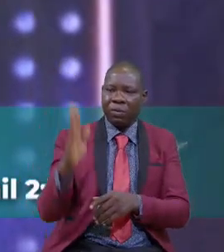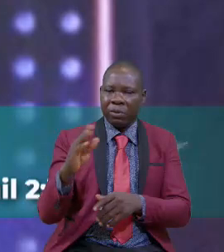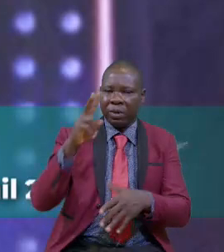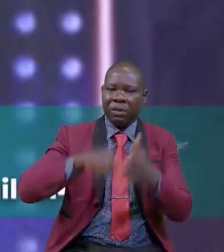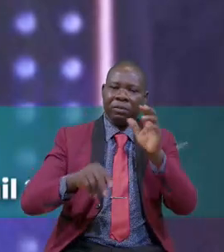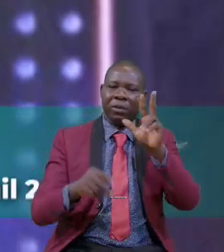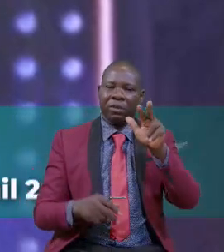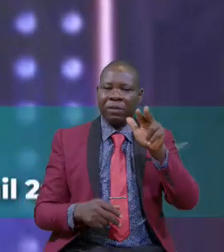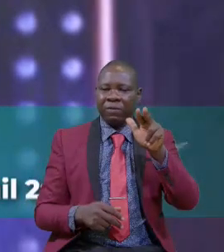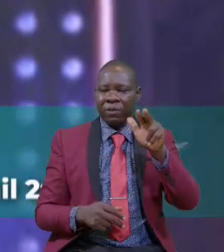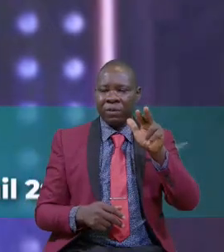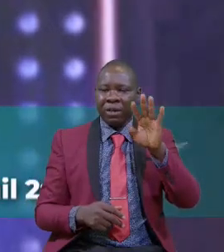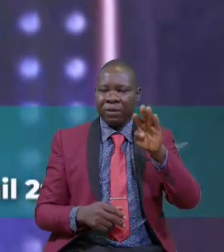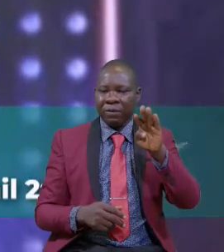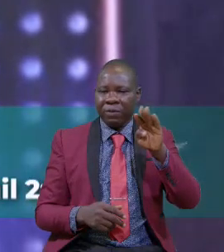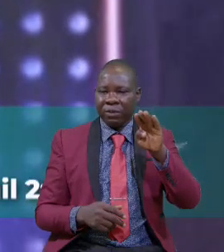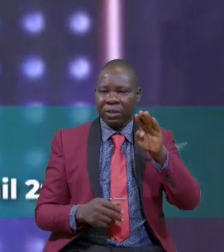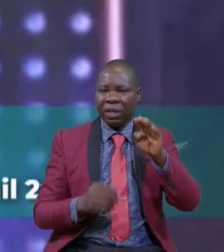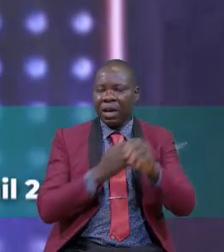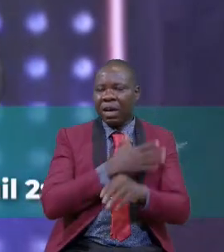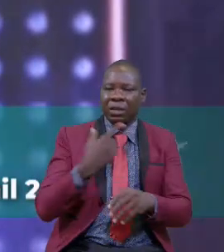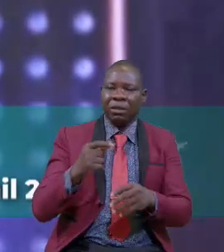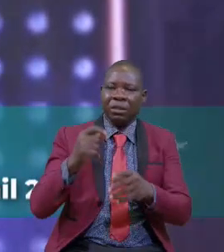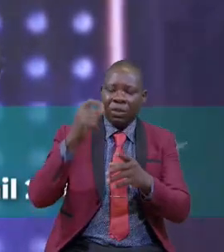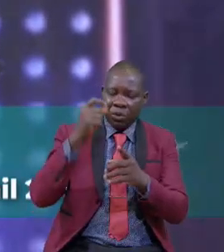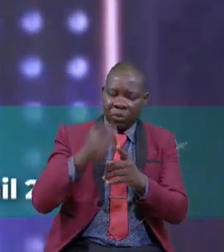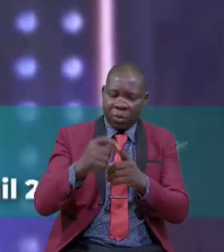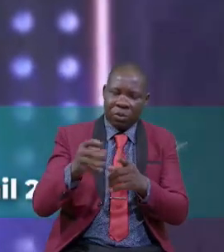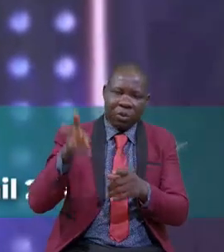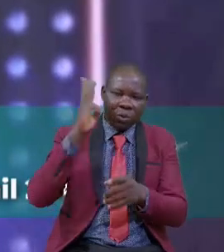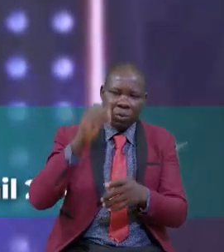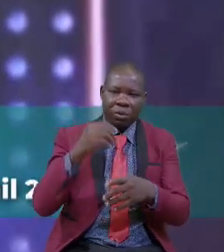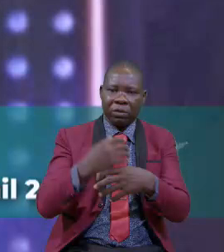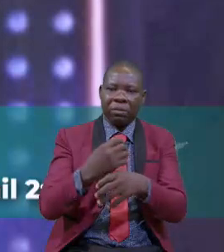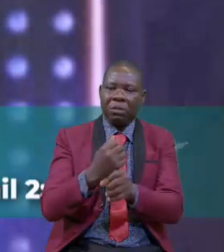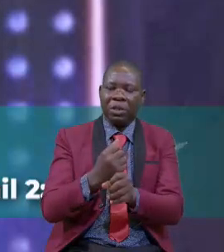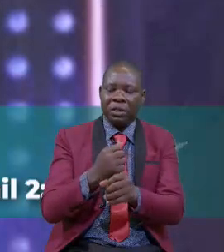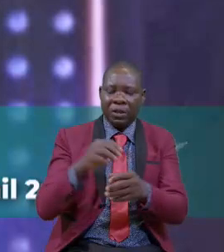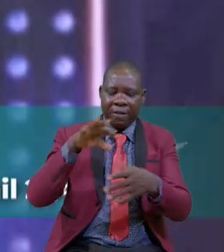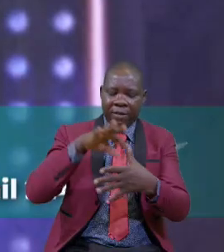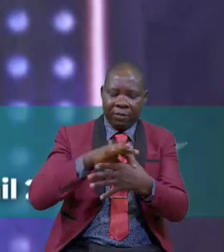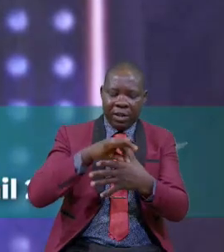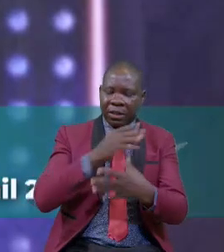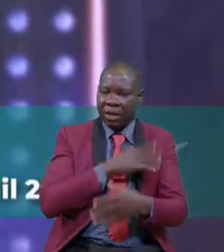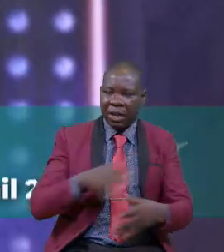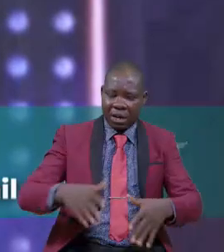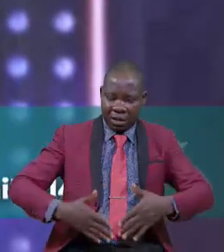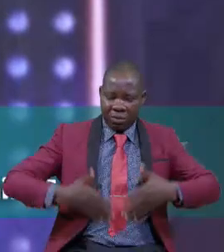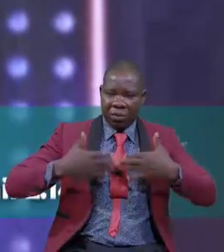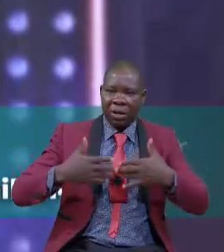Verse 14, and the word was made flesh, and dwelt among us.